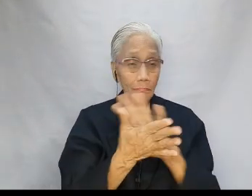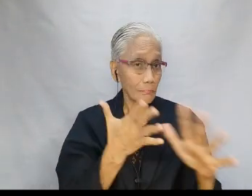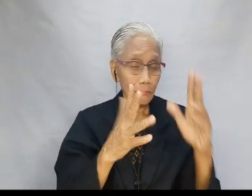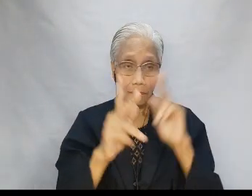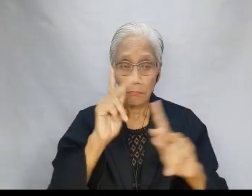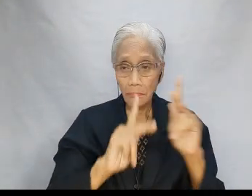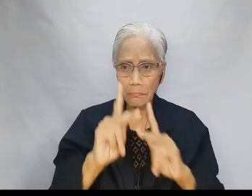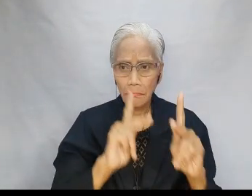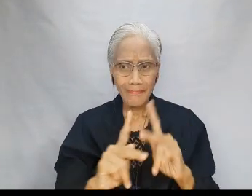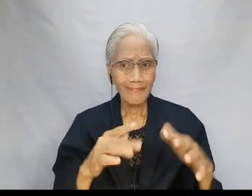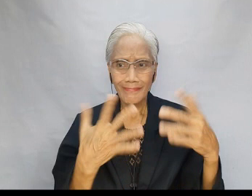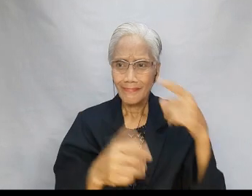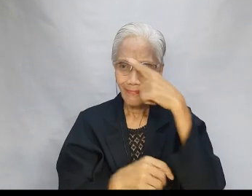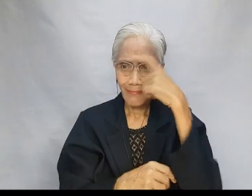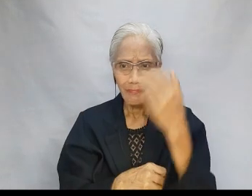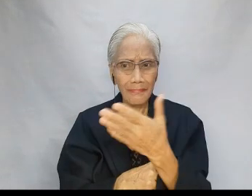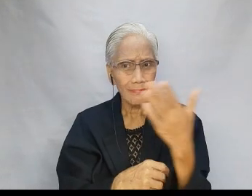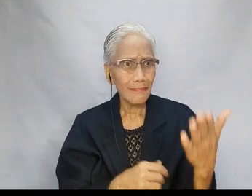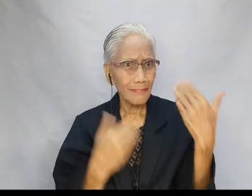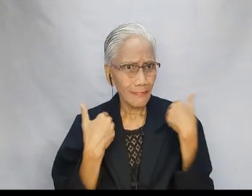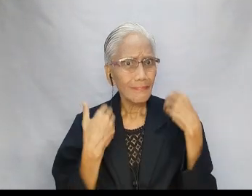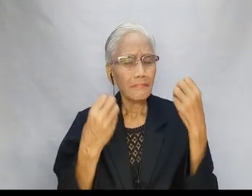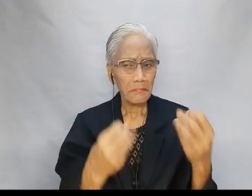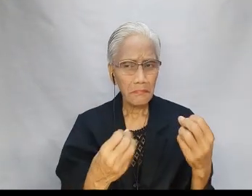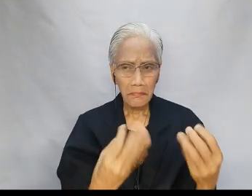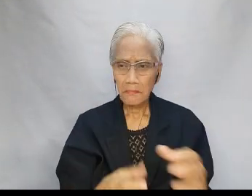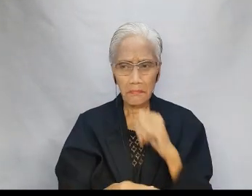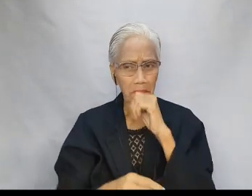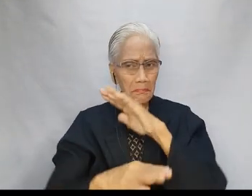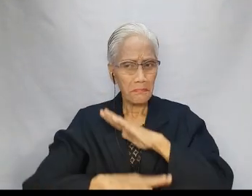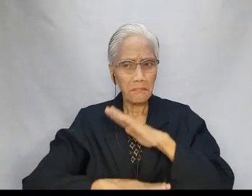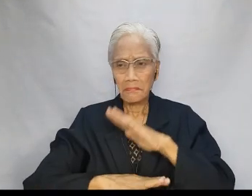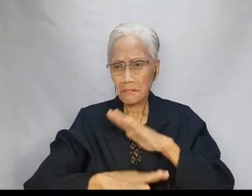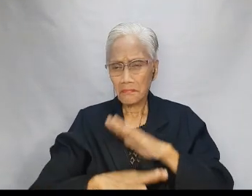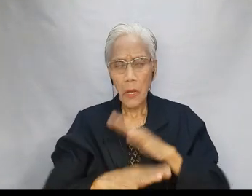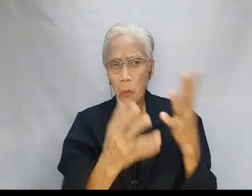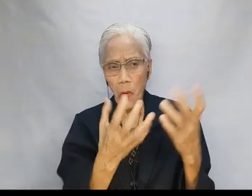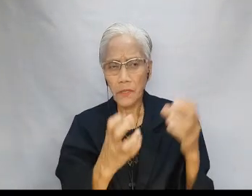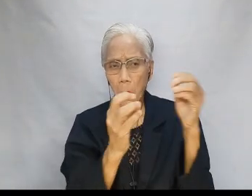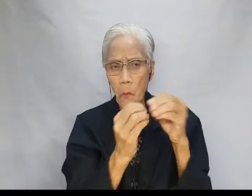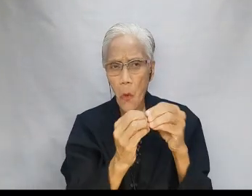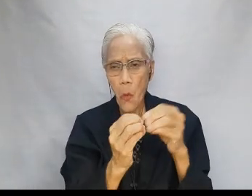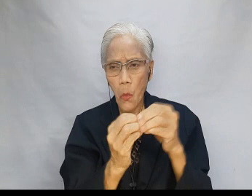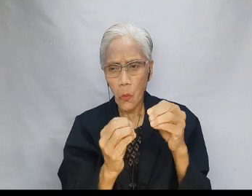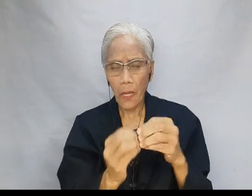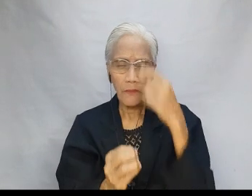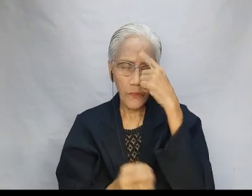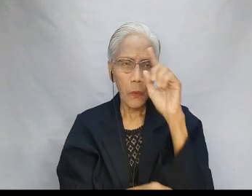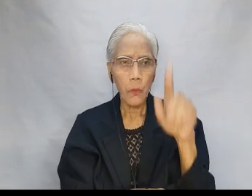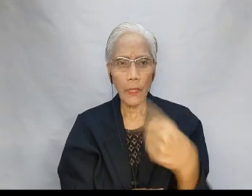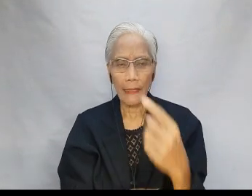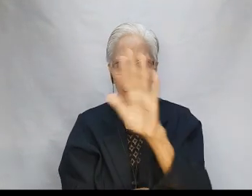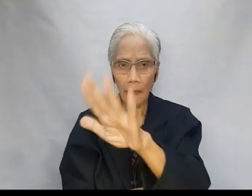people, because those who have a lot are never content. They always want more and only